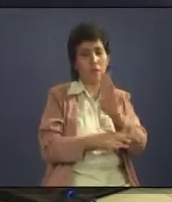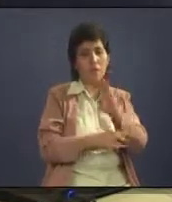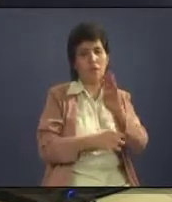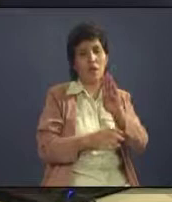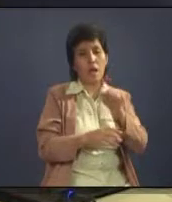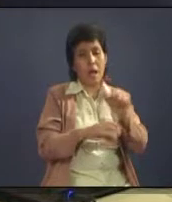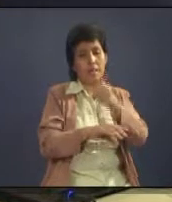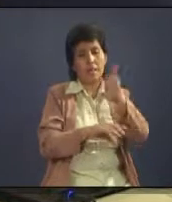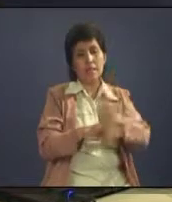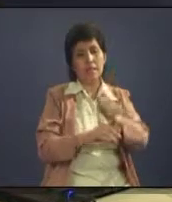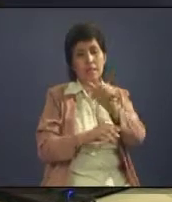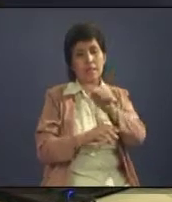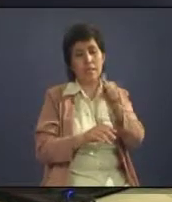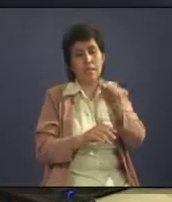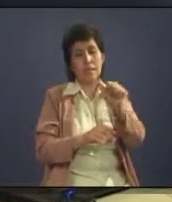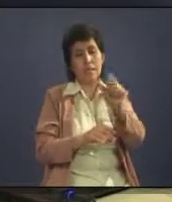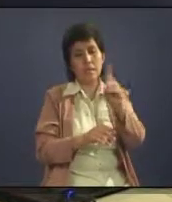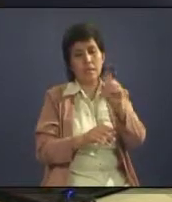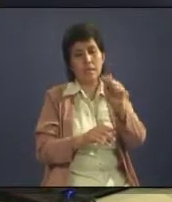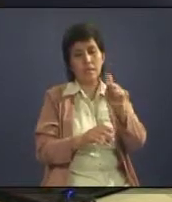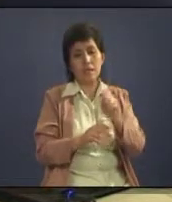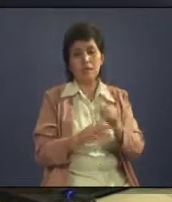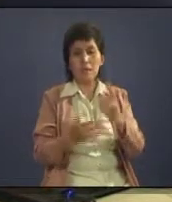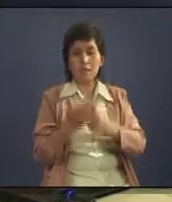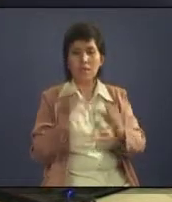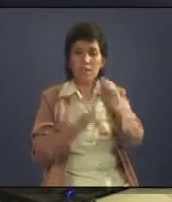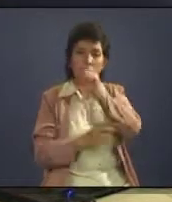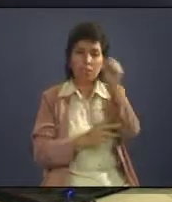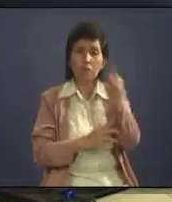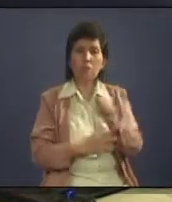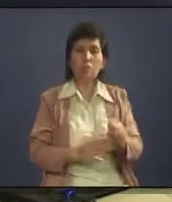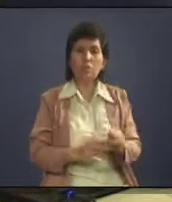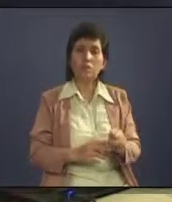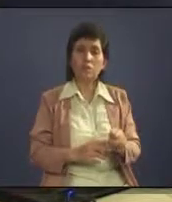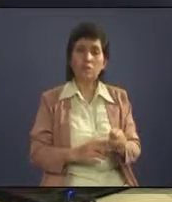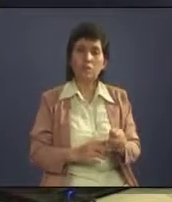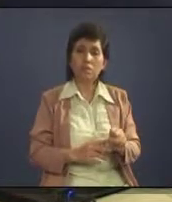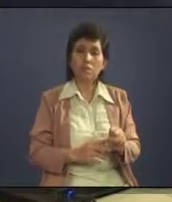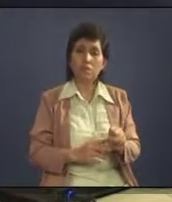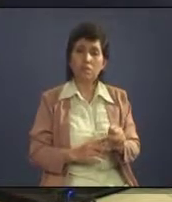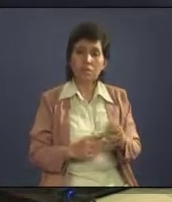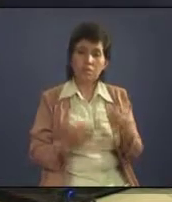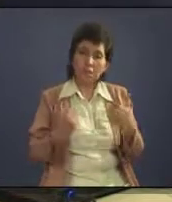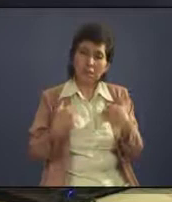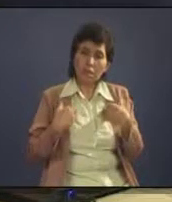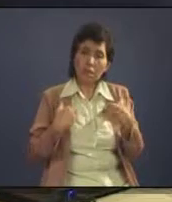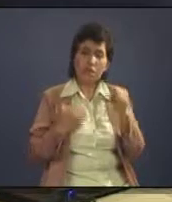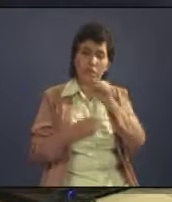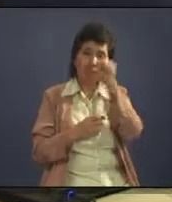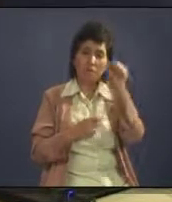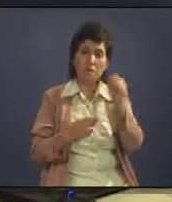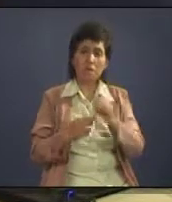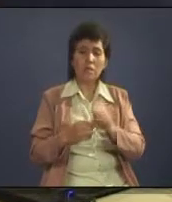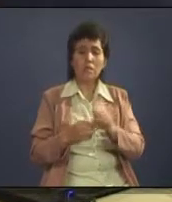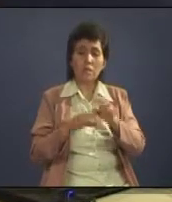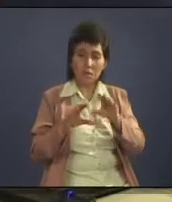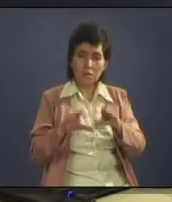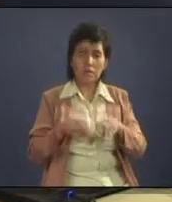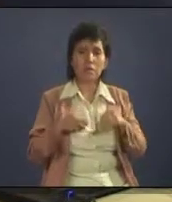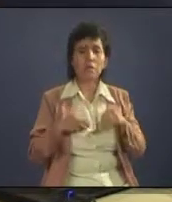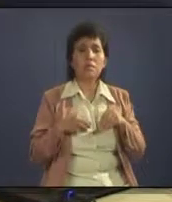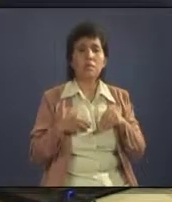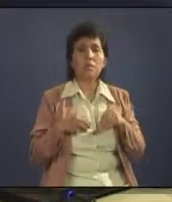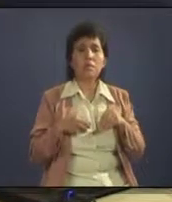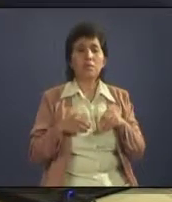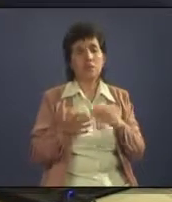the existence of homosexual. But the question is, does still the society accept it?